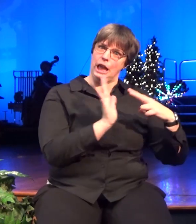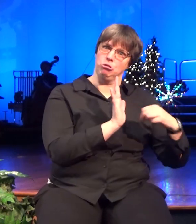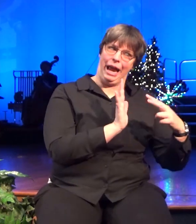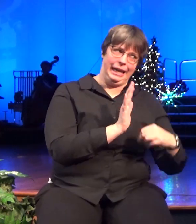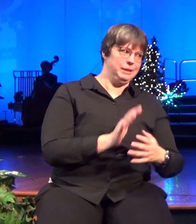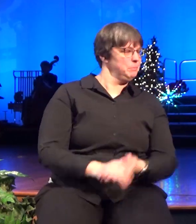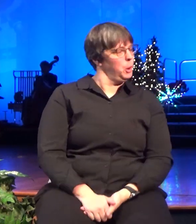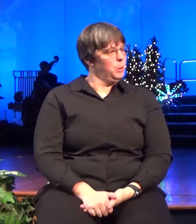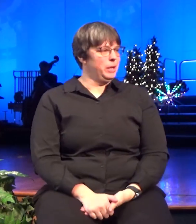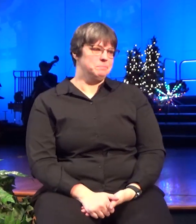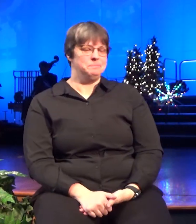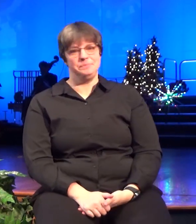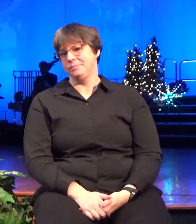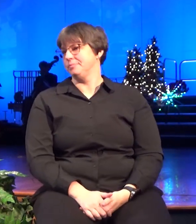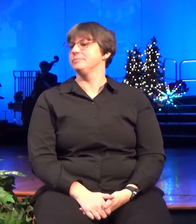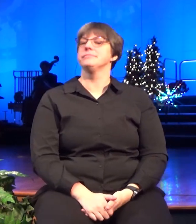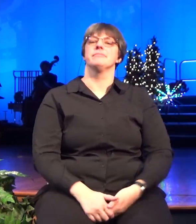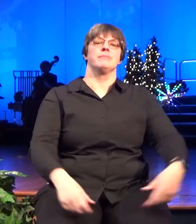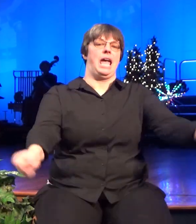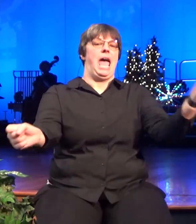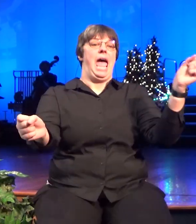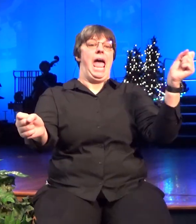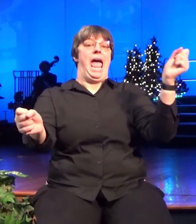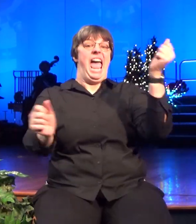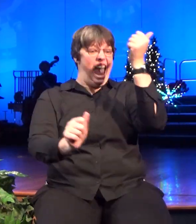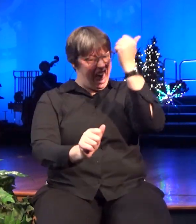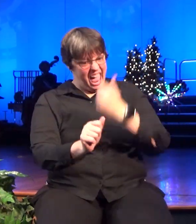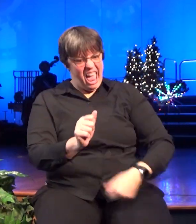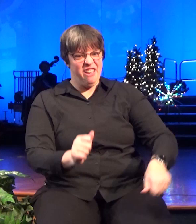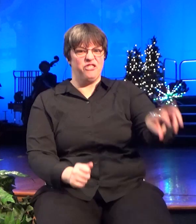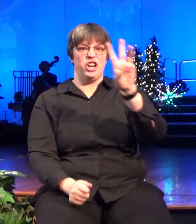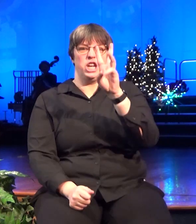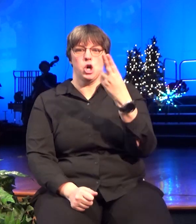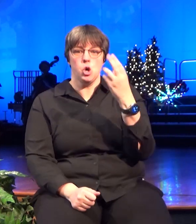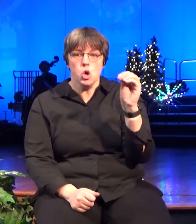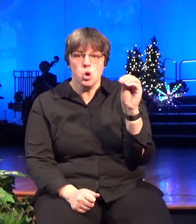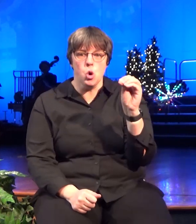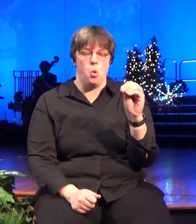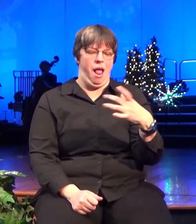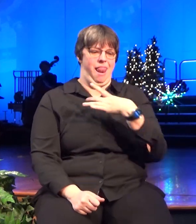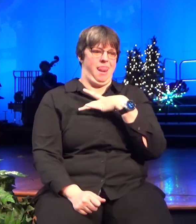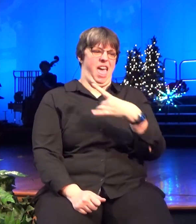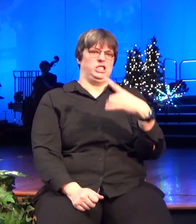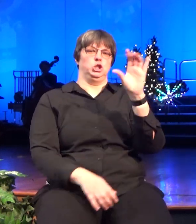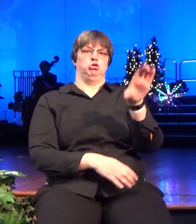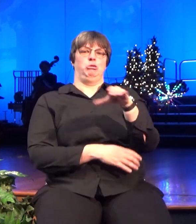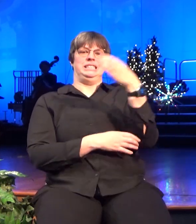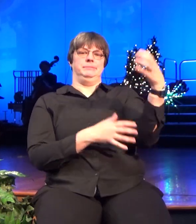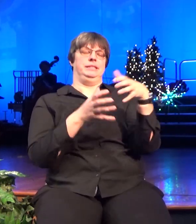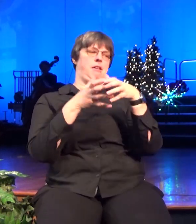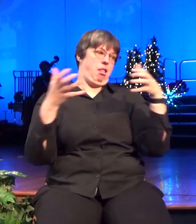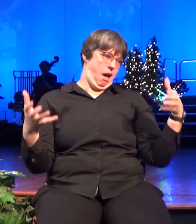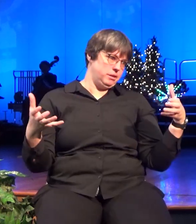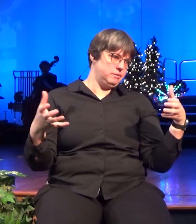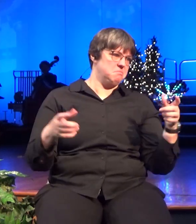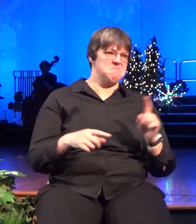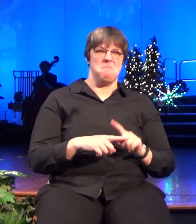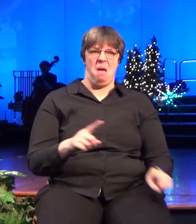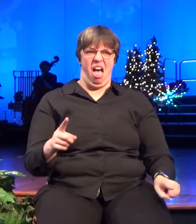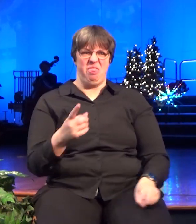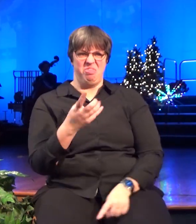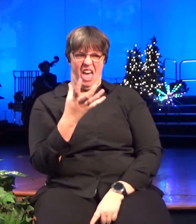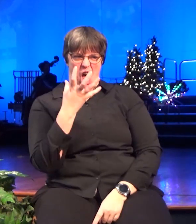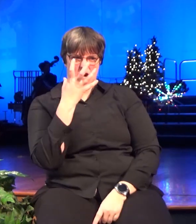read it. Every Who down in Whoville liked Christmas a lot. But the